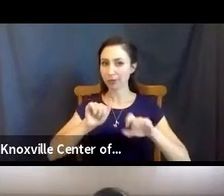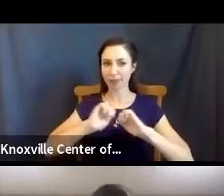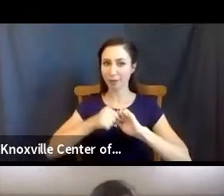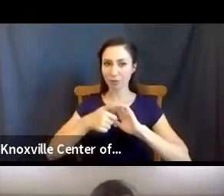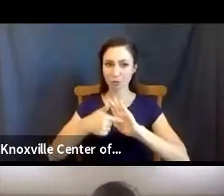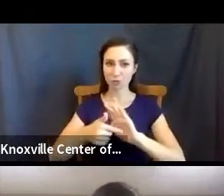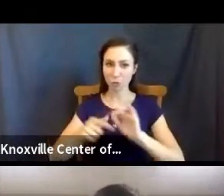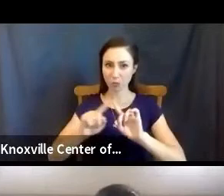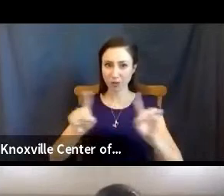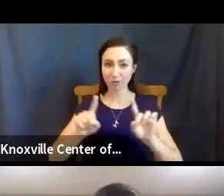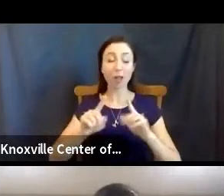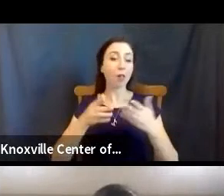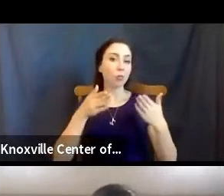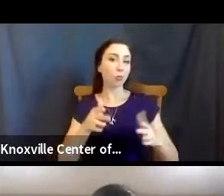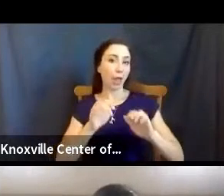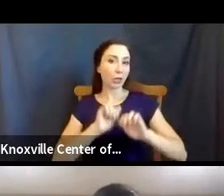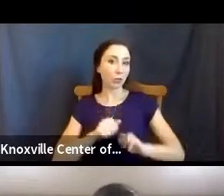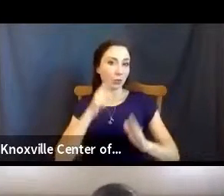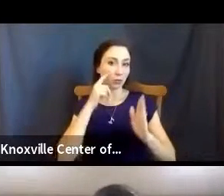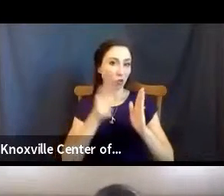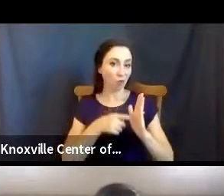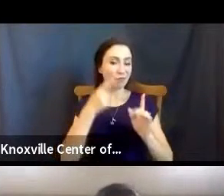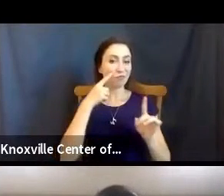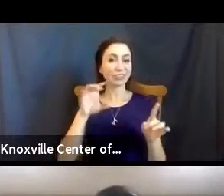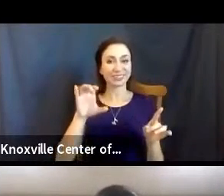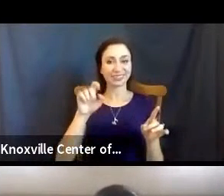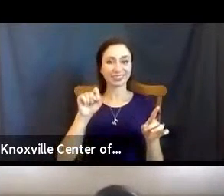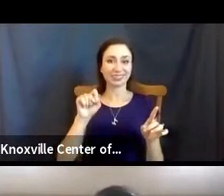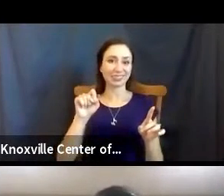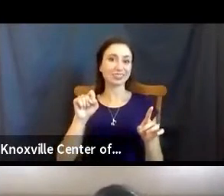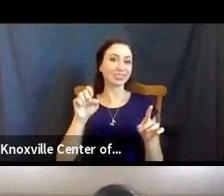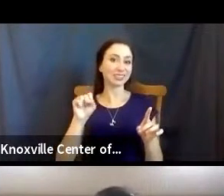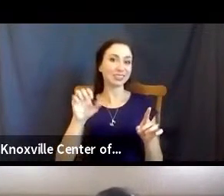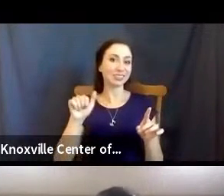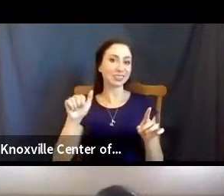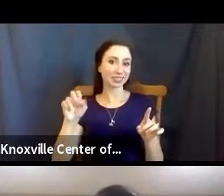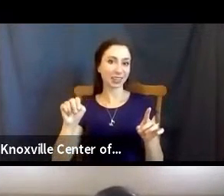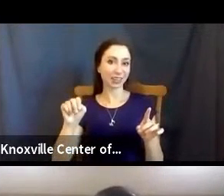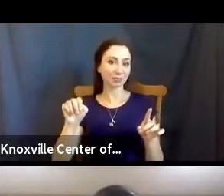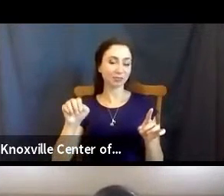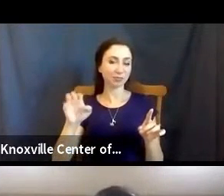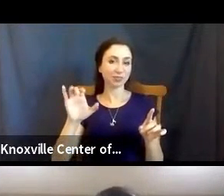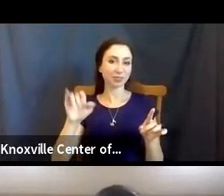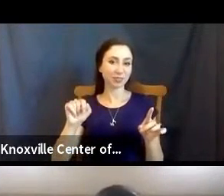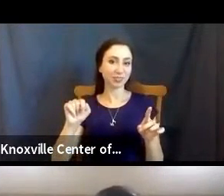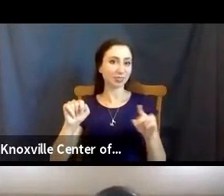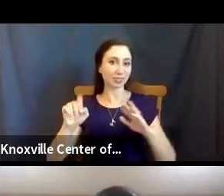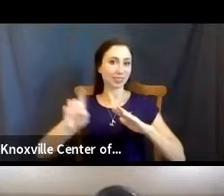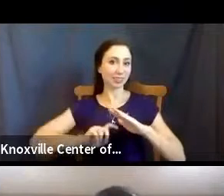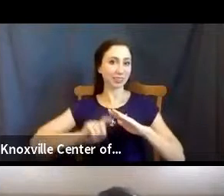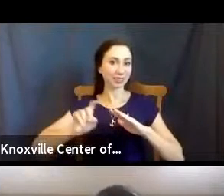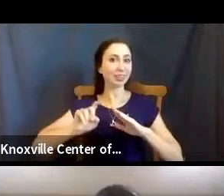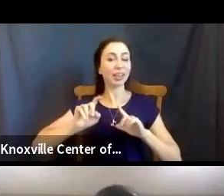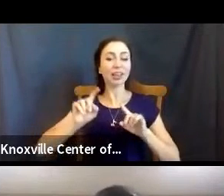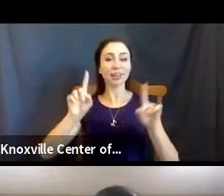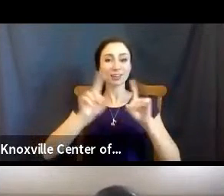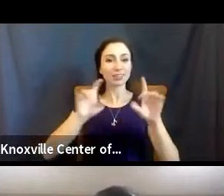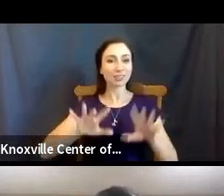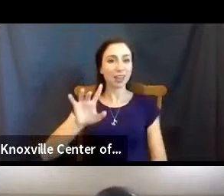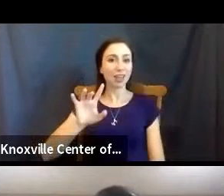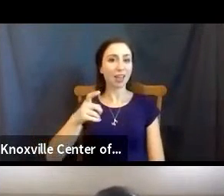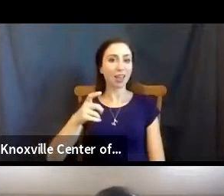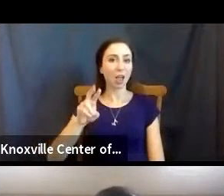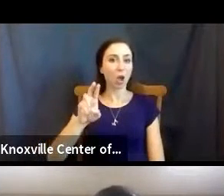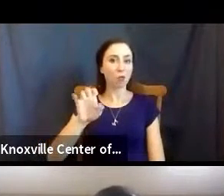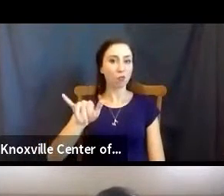can really differentiate that is more on a CT scan. We always say that I would kind of say, a chest X-ray is more of